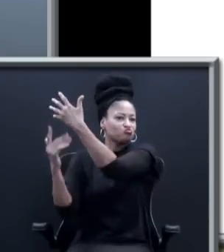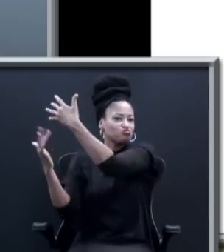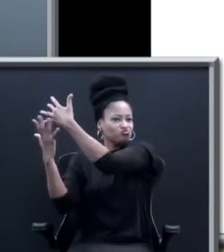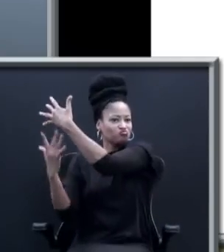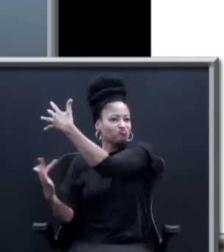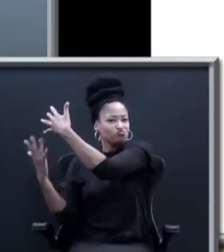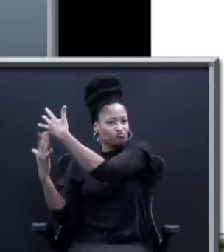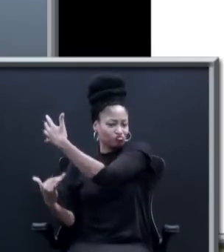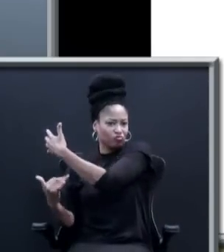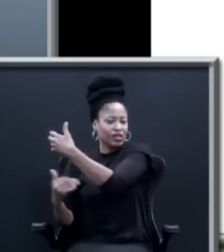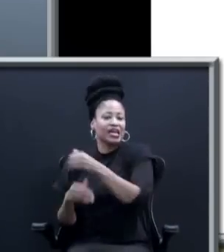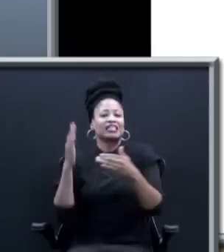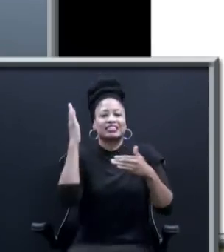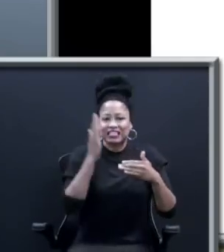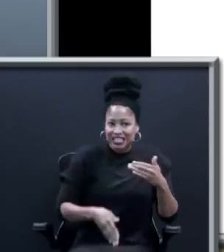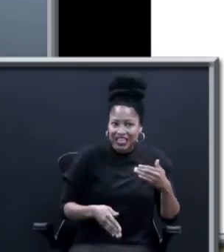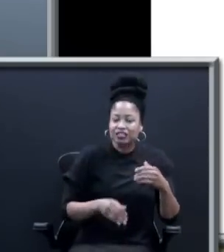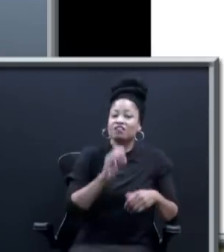of the 7th day,